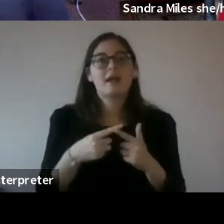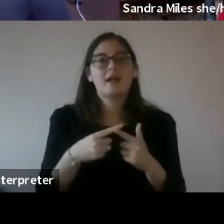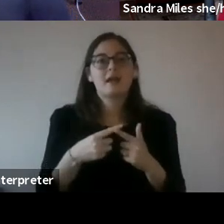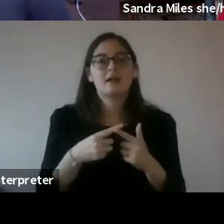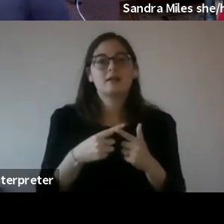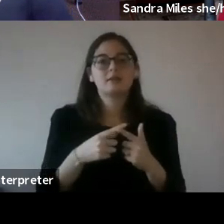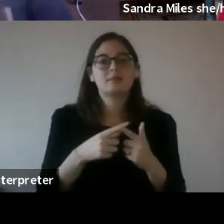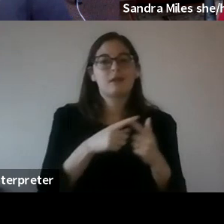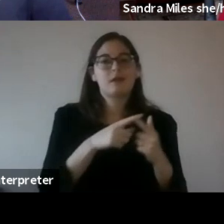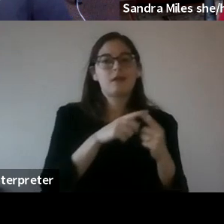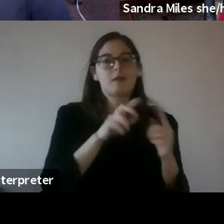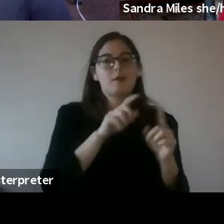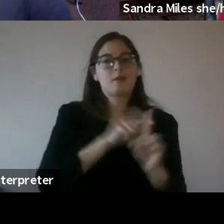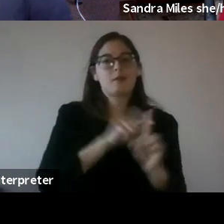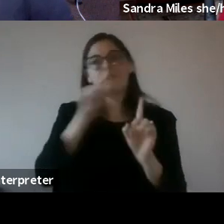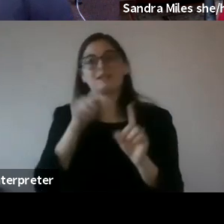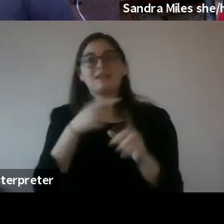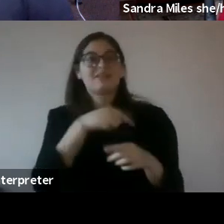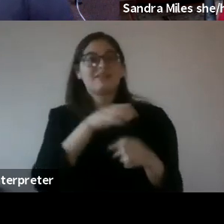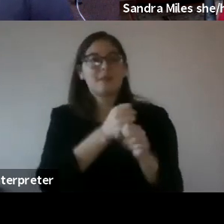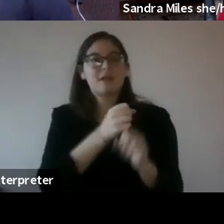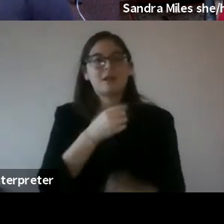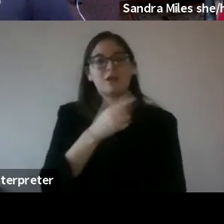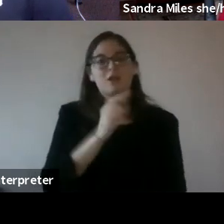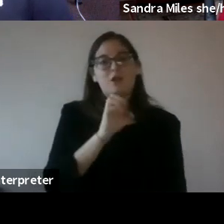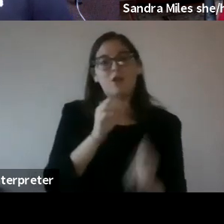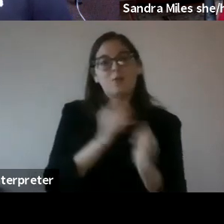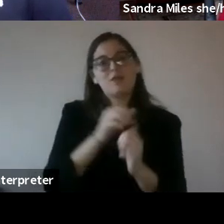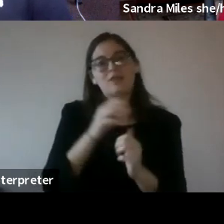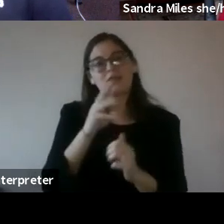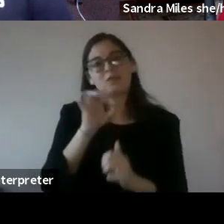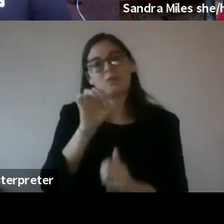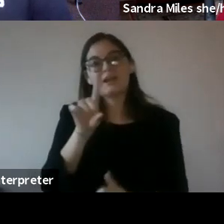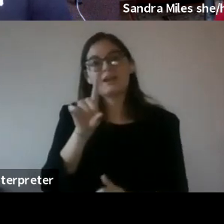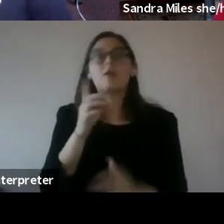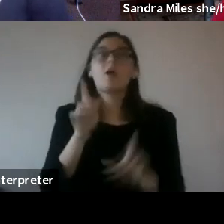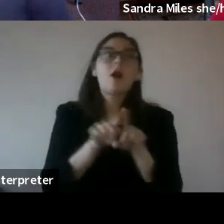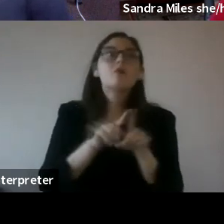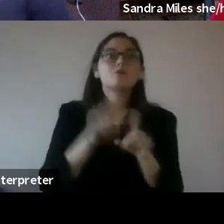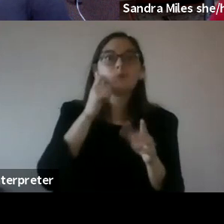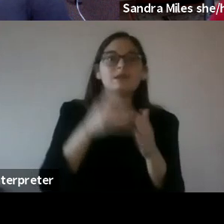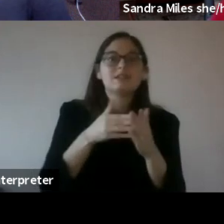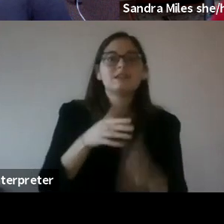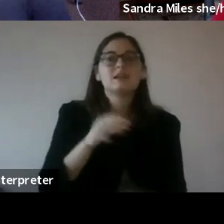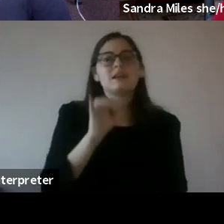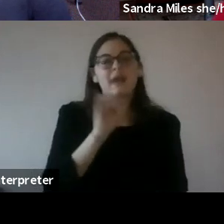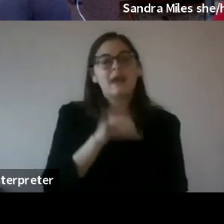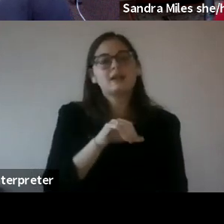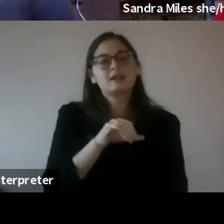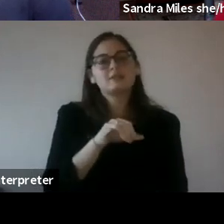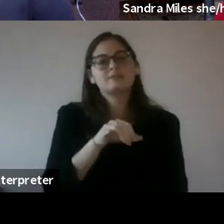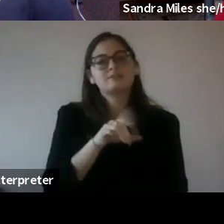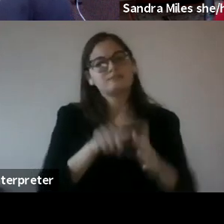to go off of that, they made Gone with a Wind, which is also pretty racist. Even though that did birth, you